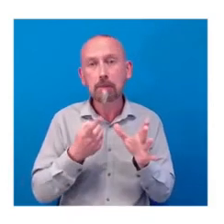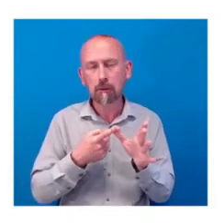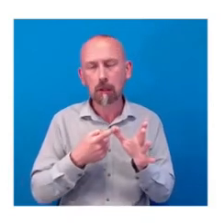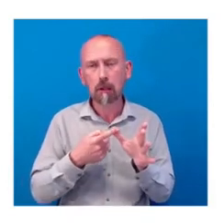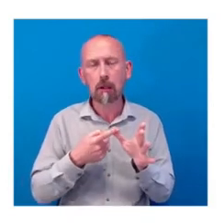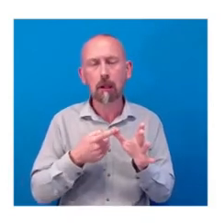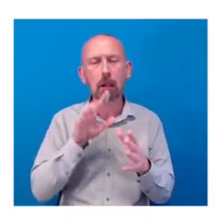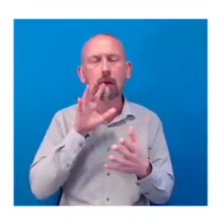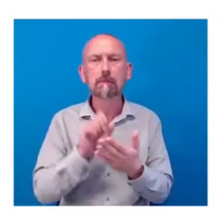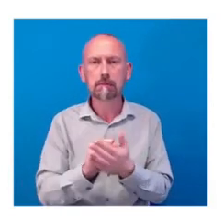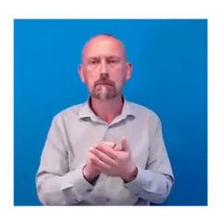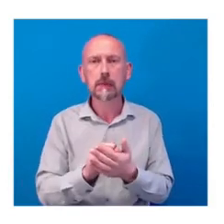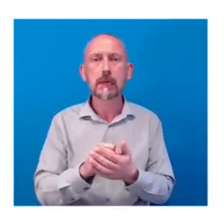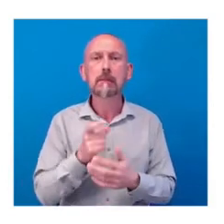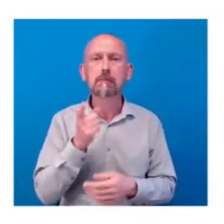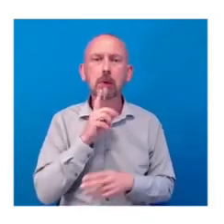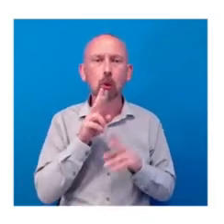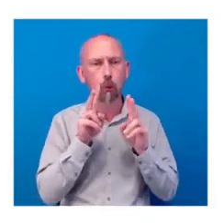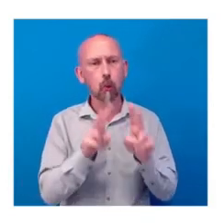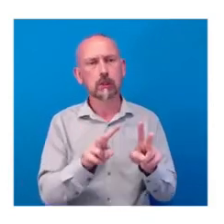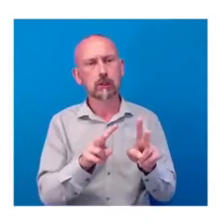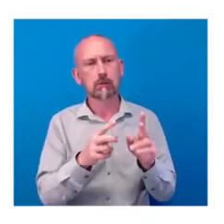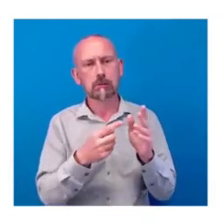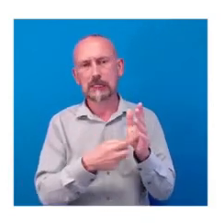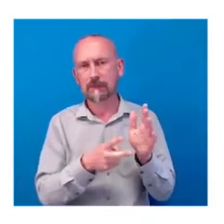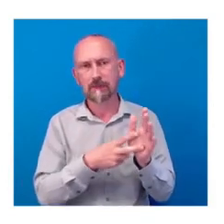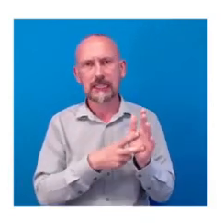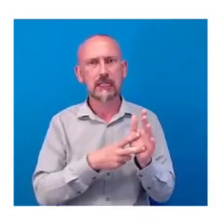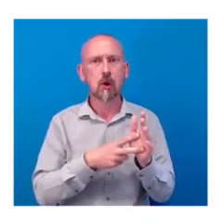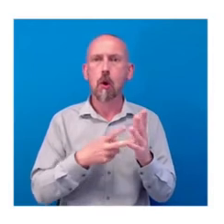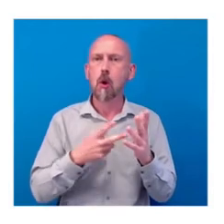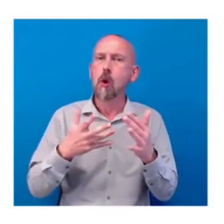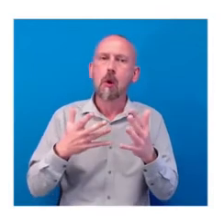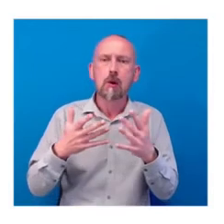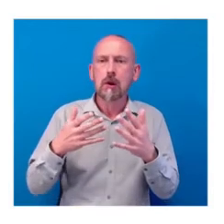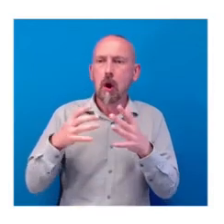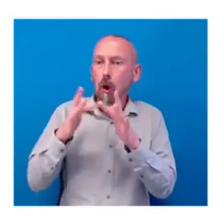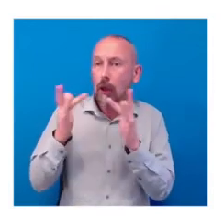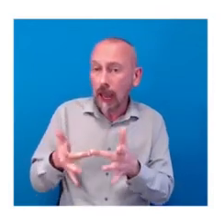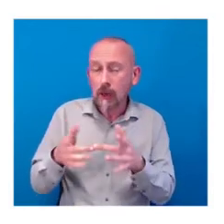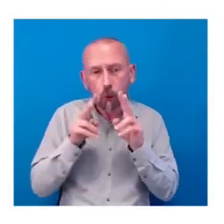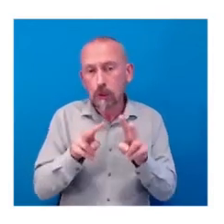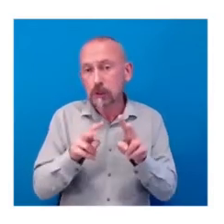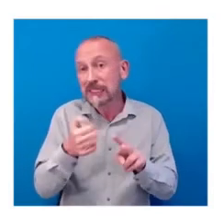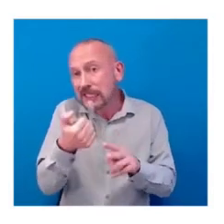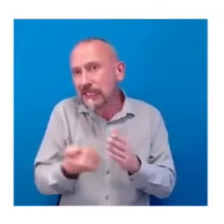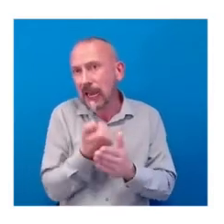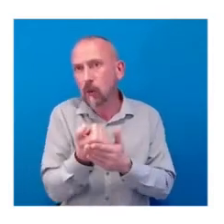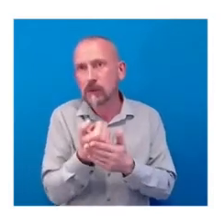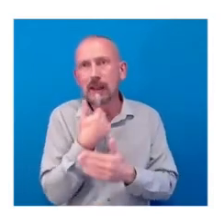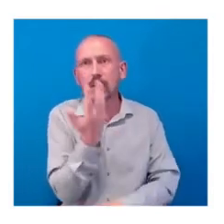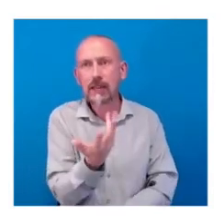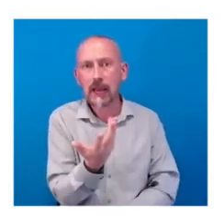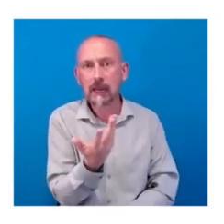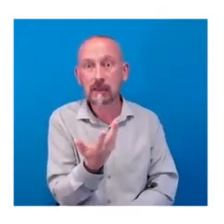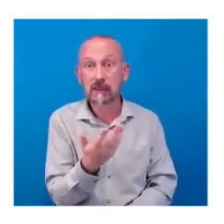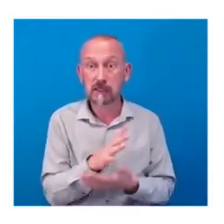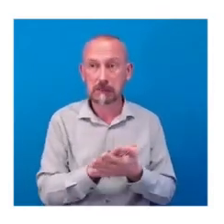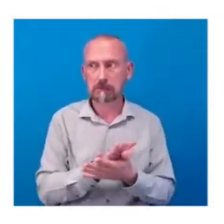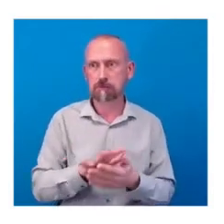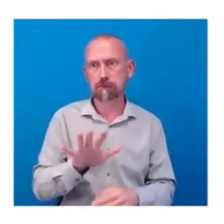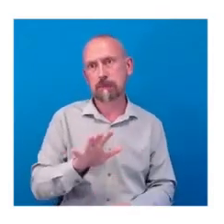or online services a day. So that's about 40% of people's waking hours spent, you know, using these services, television or